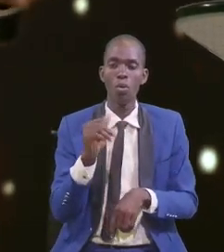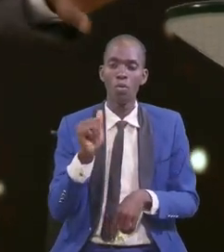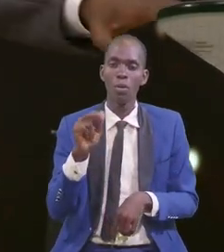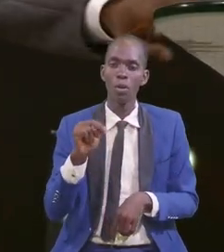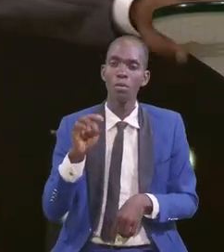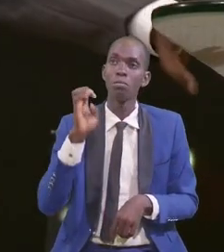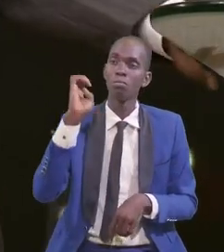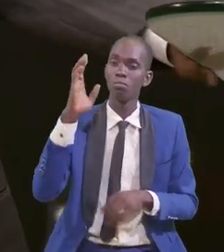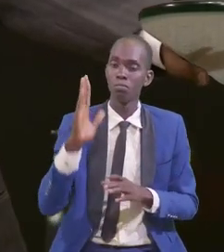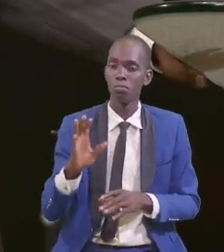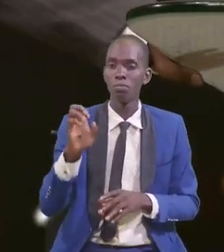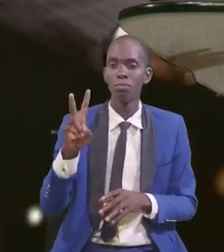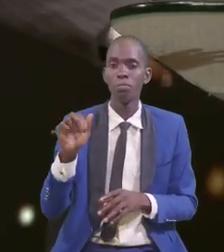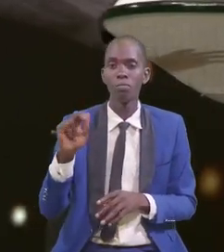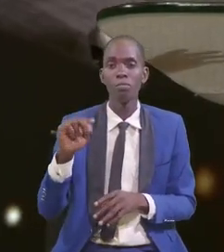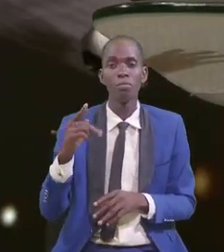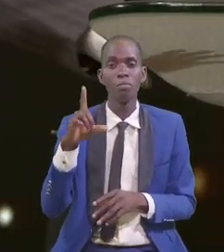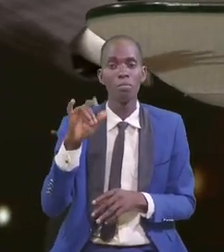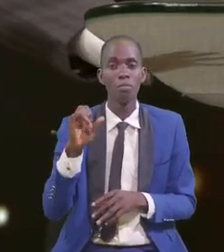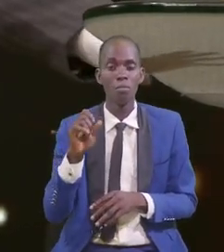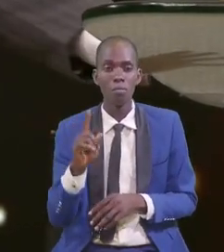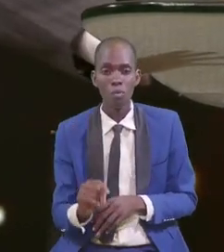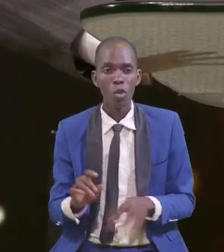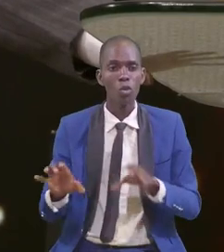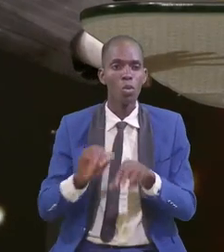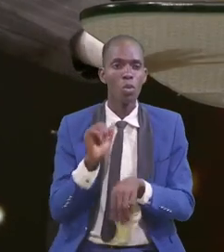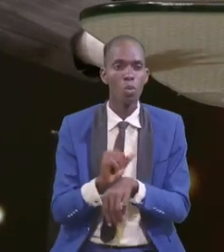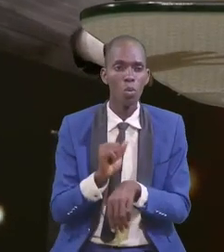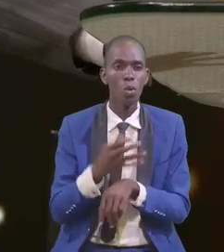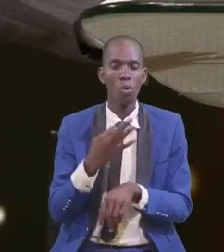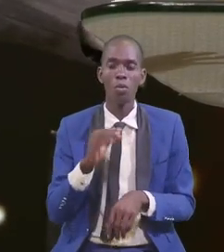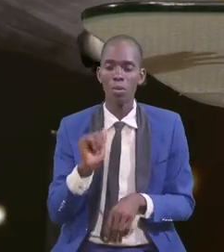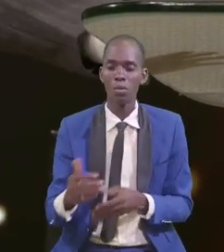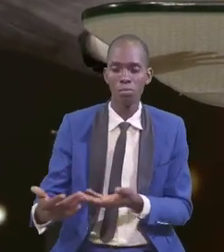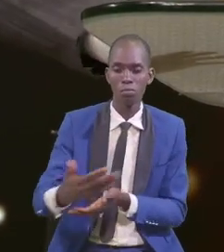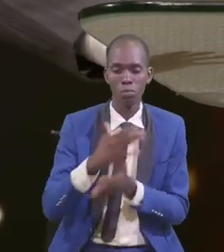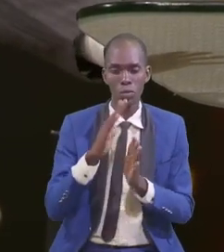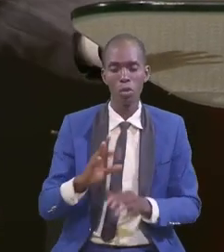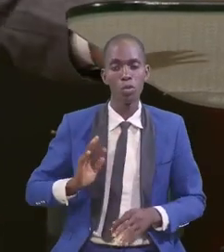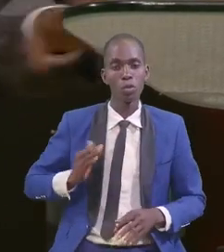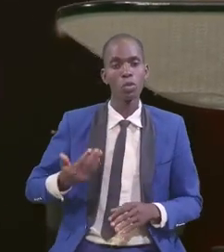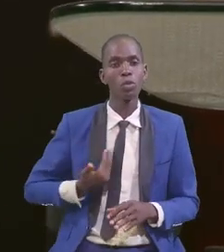winner. Do the work of an harvester. Make full proof of thy ministry.